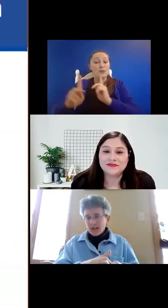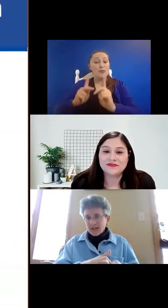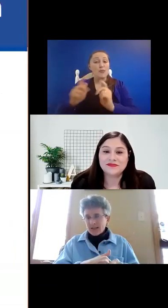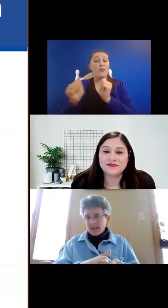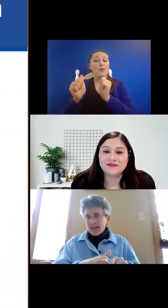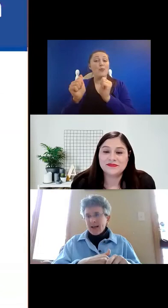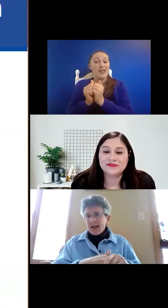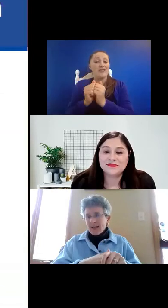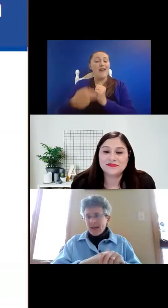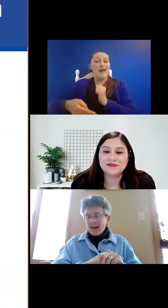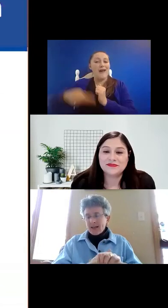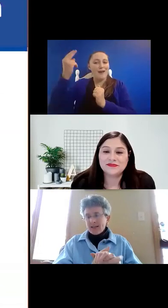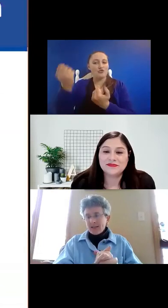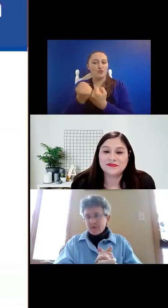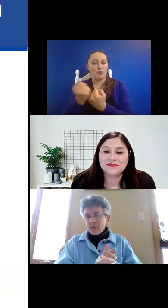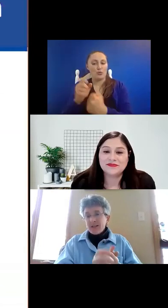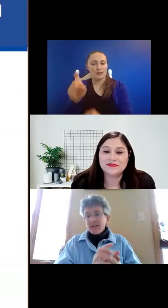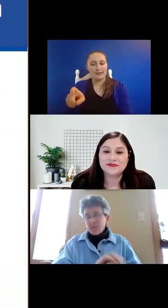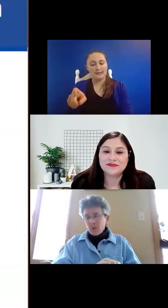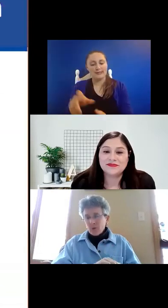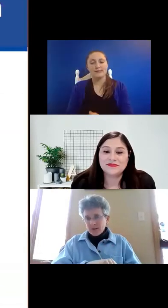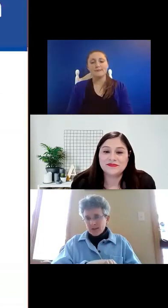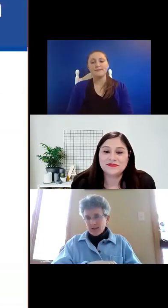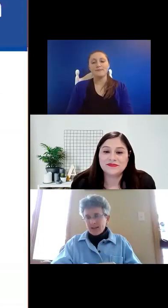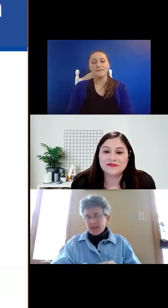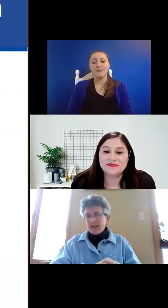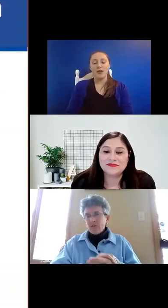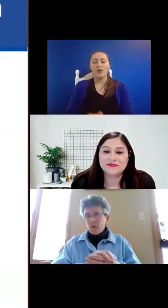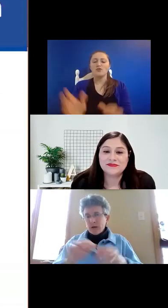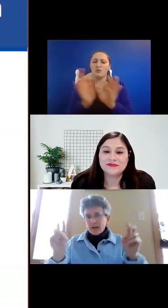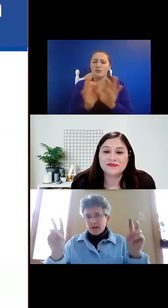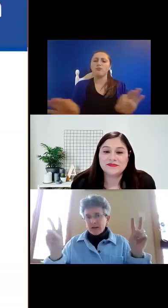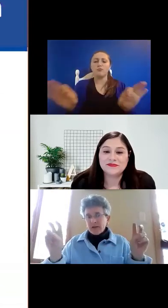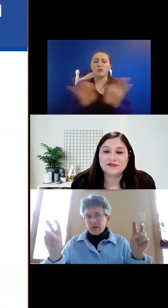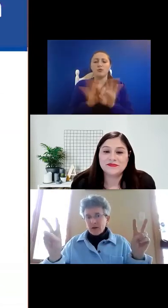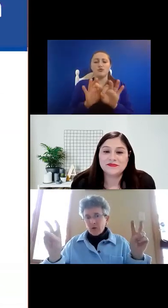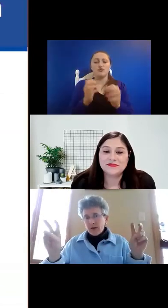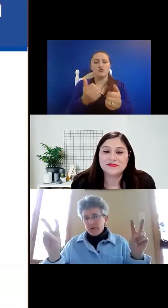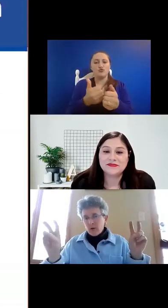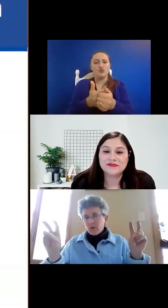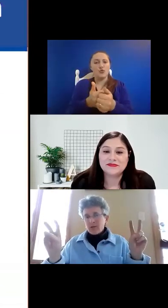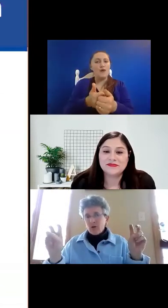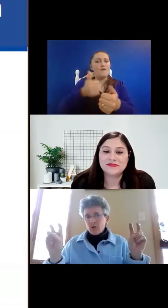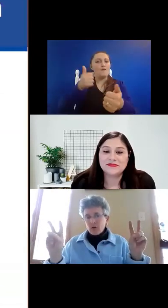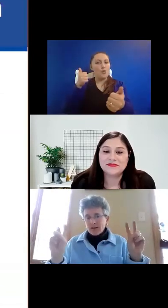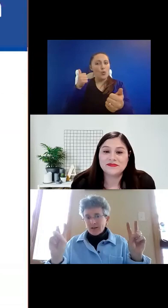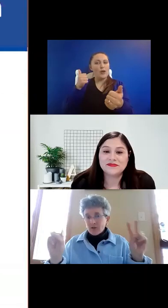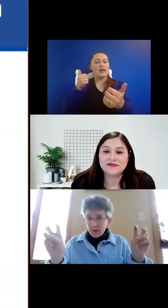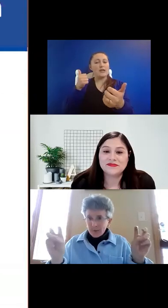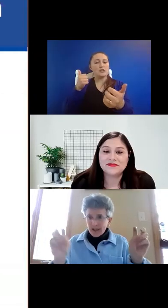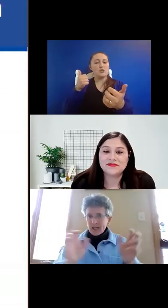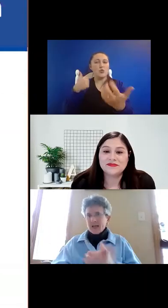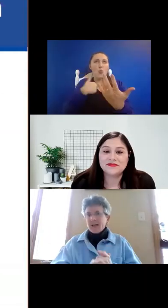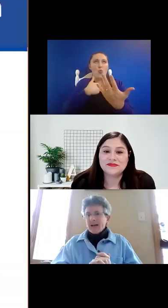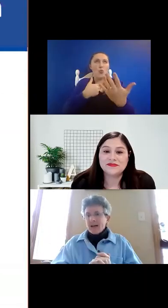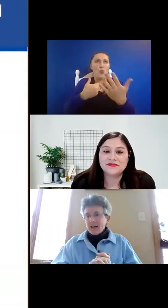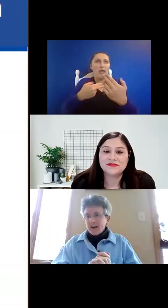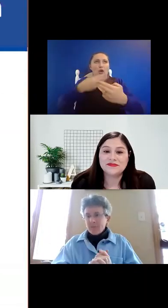support needs. And that is really important in avoiding the thing we have always called as